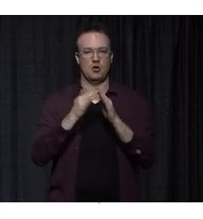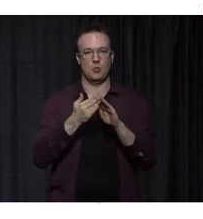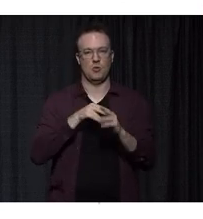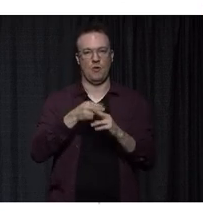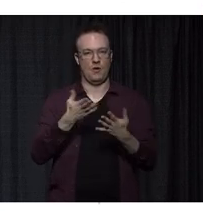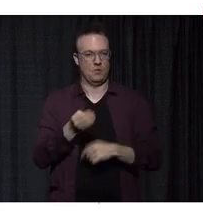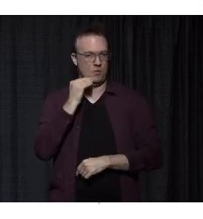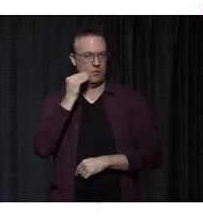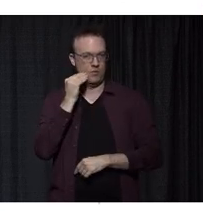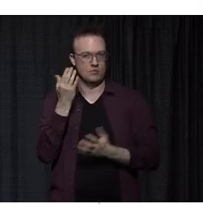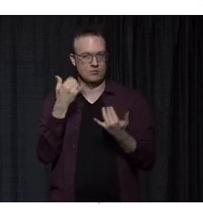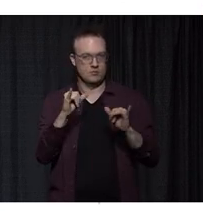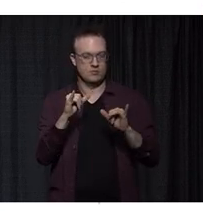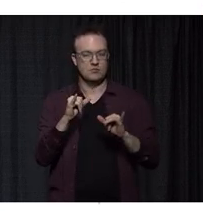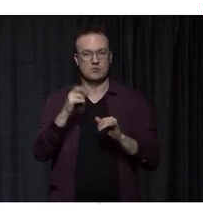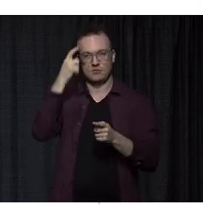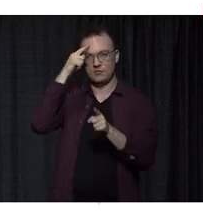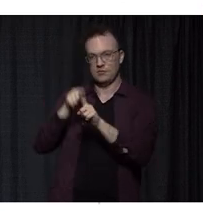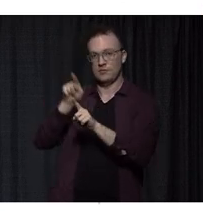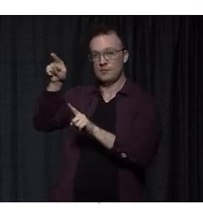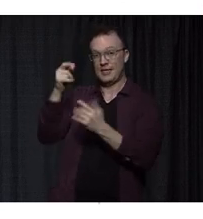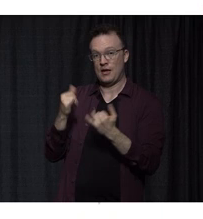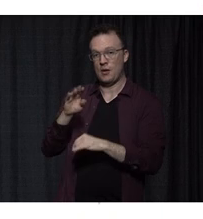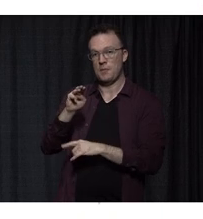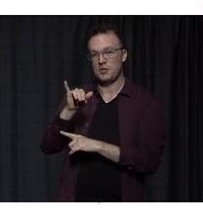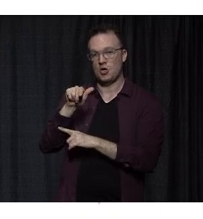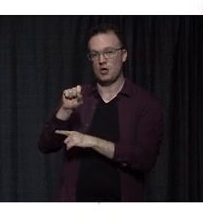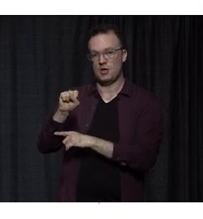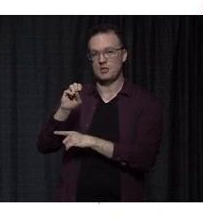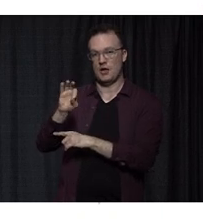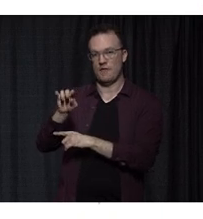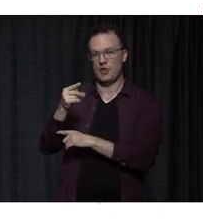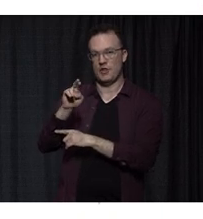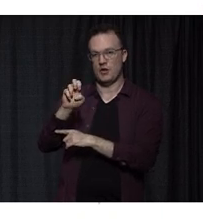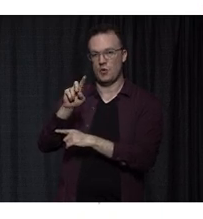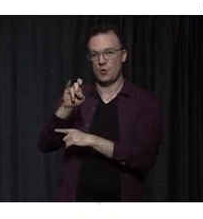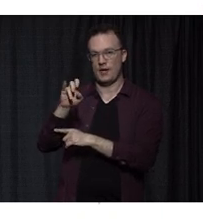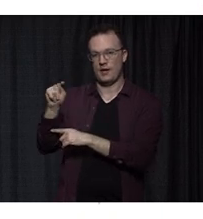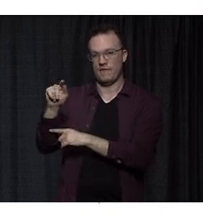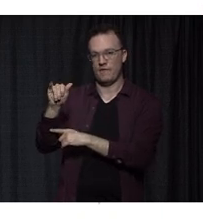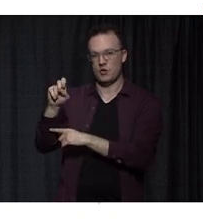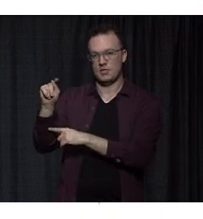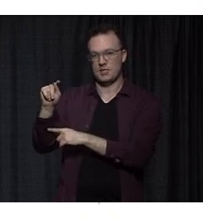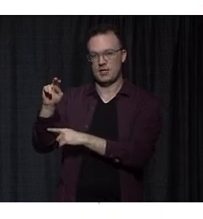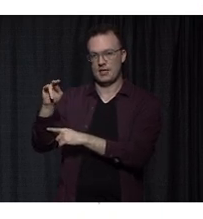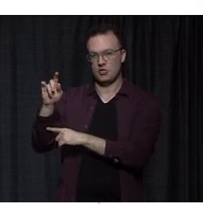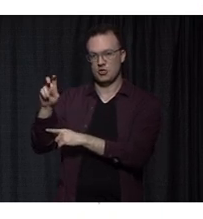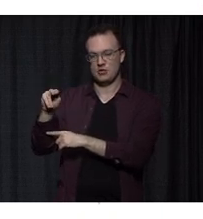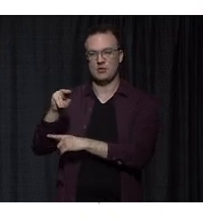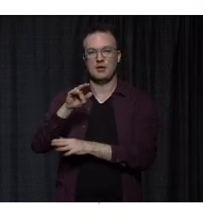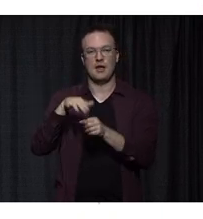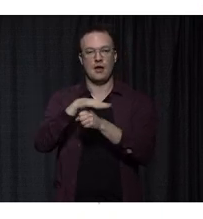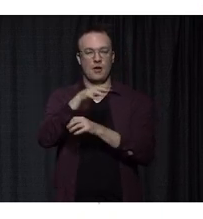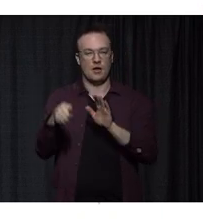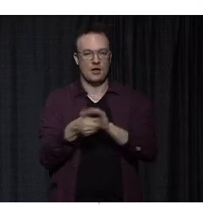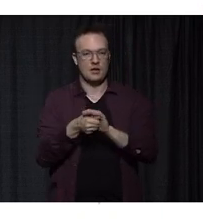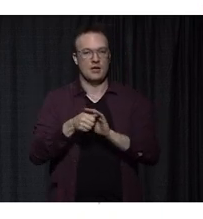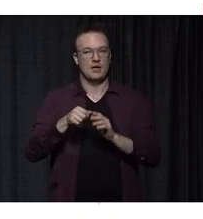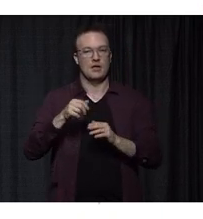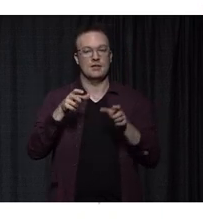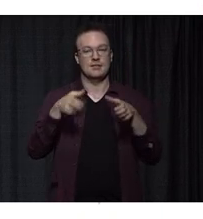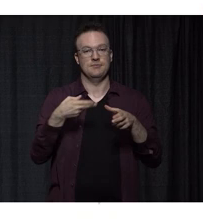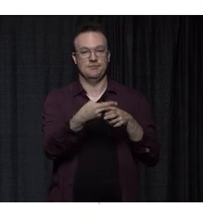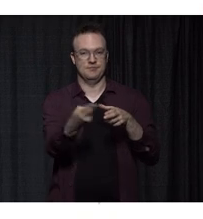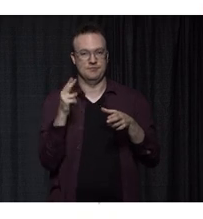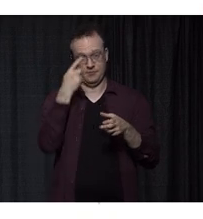communities. We acknowledge the current treaty holders, the Mississaugas of the Credit First Nation. This territory is subject to the Dish with One